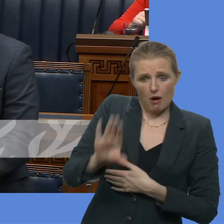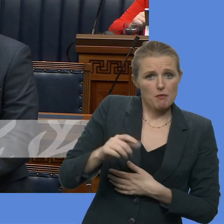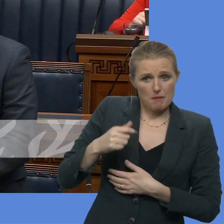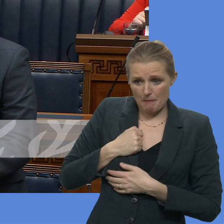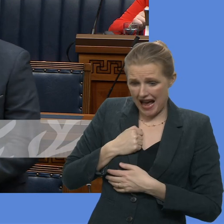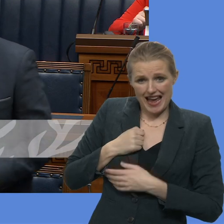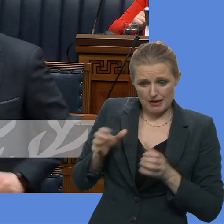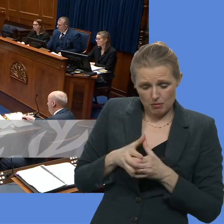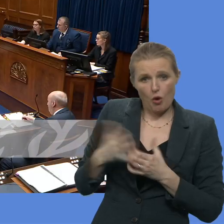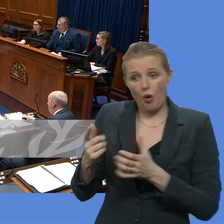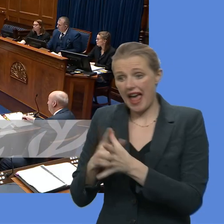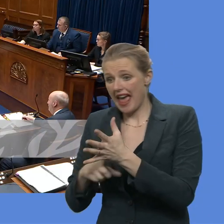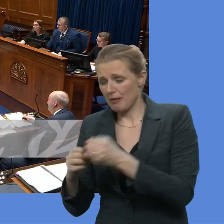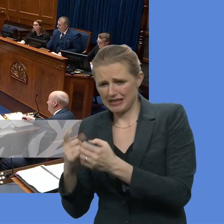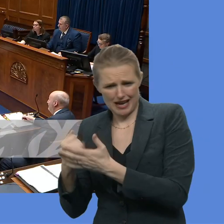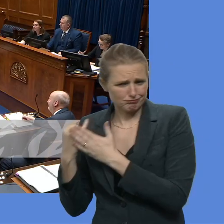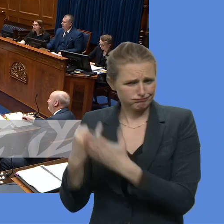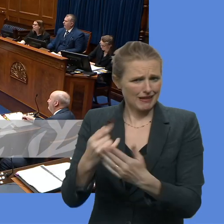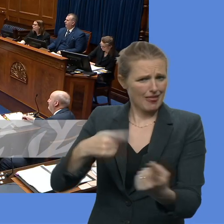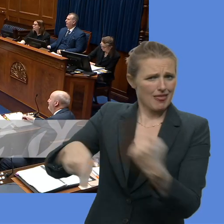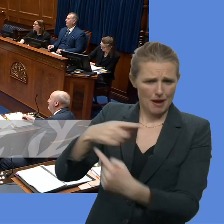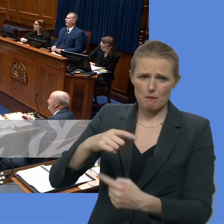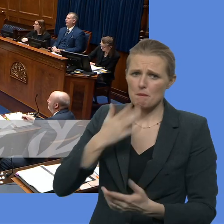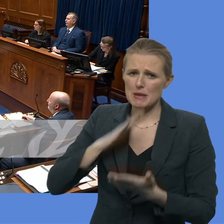be able to provide. Ms. Mason.